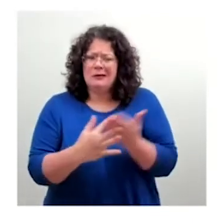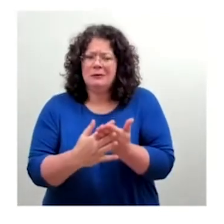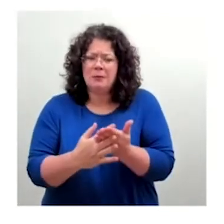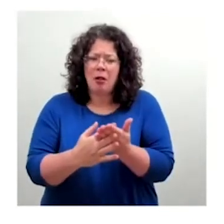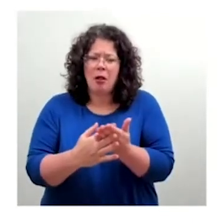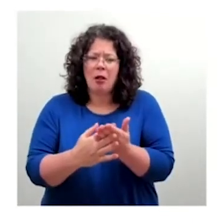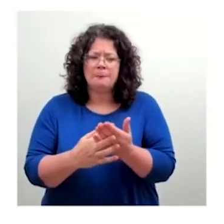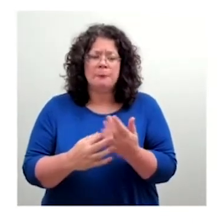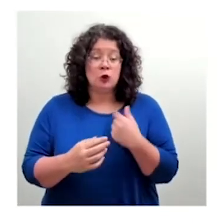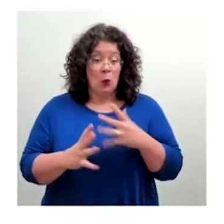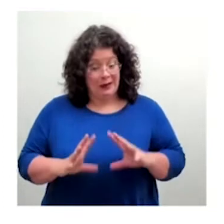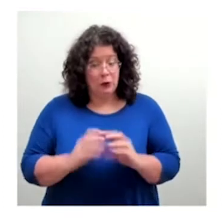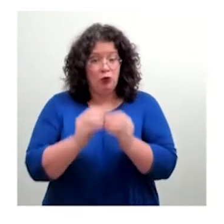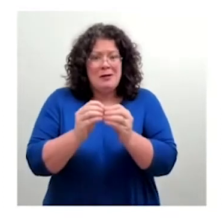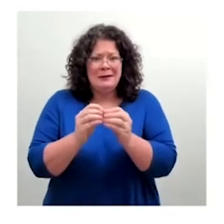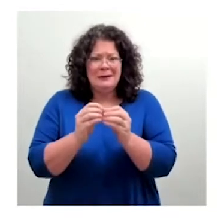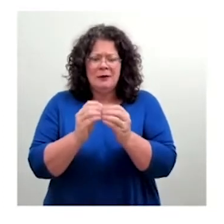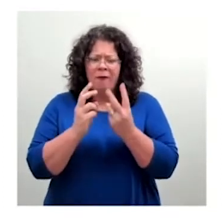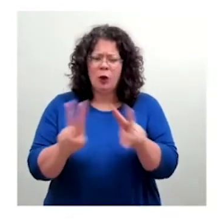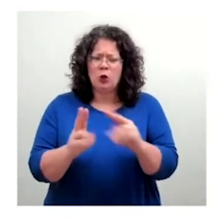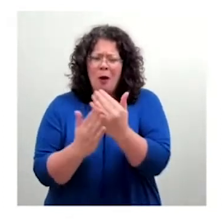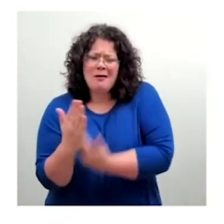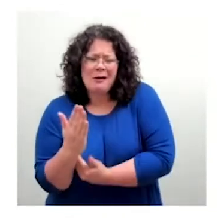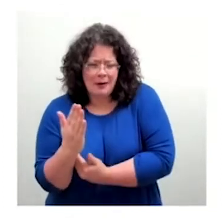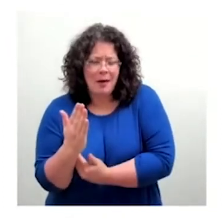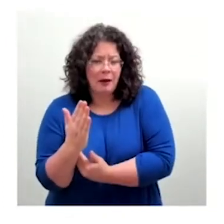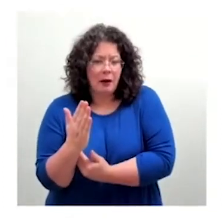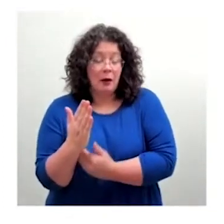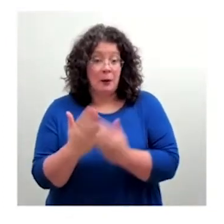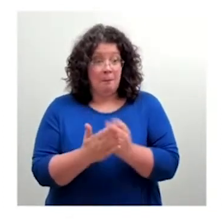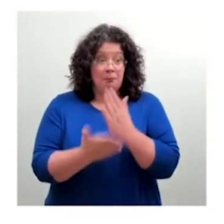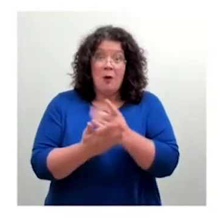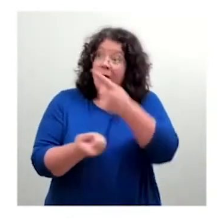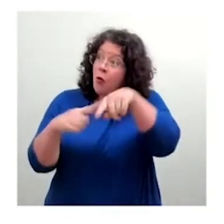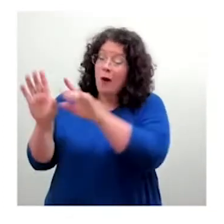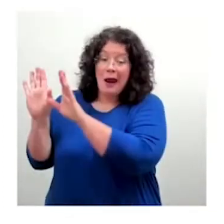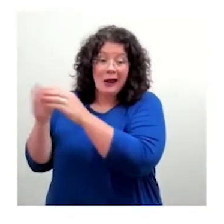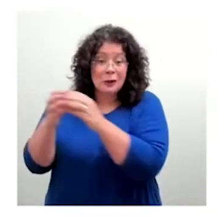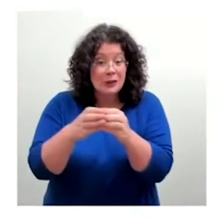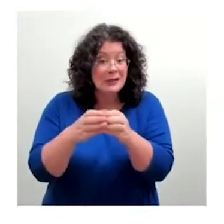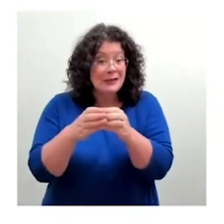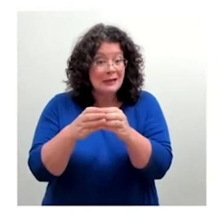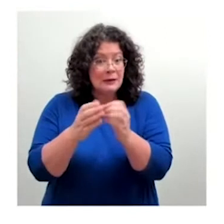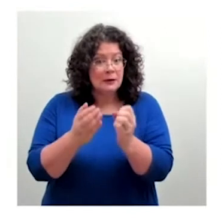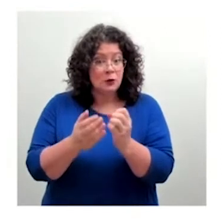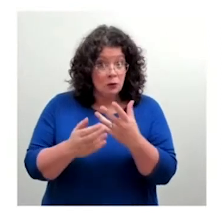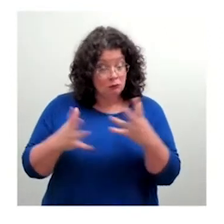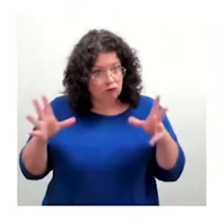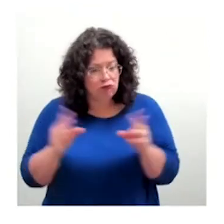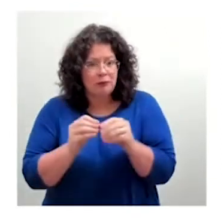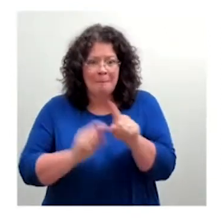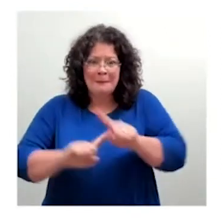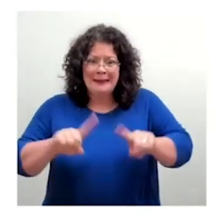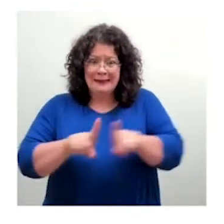required. So along with that, we knew that online learning was going to be important. So we worked with